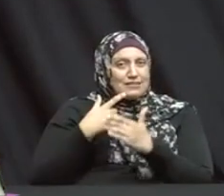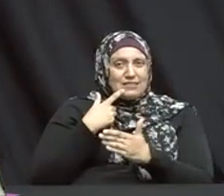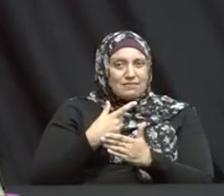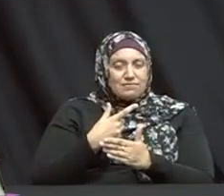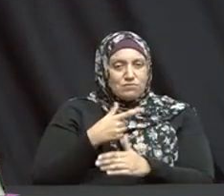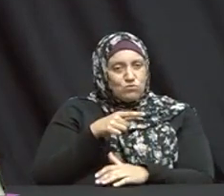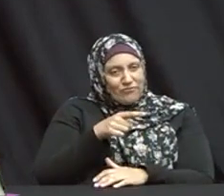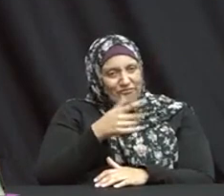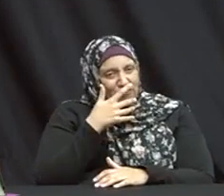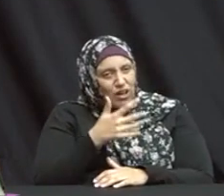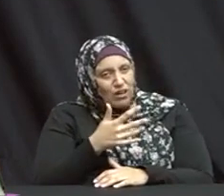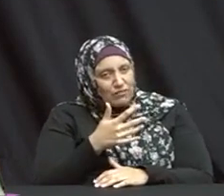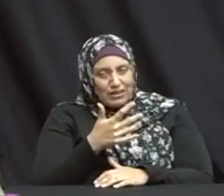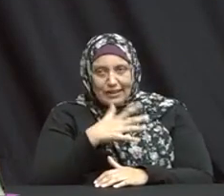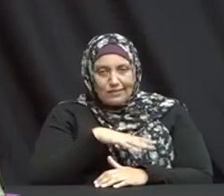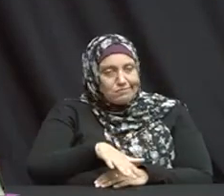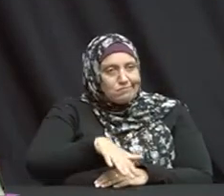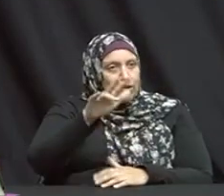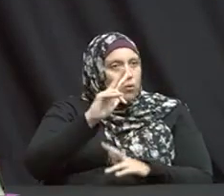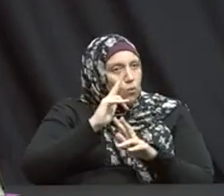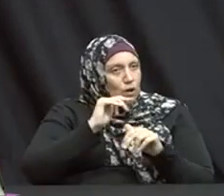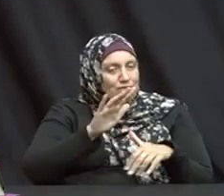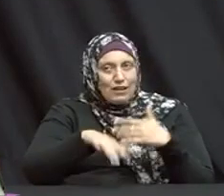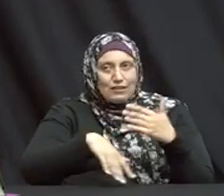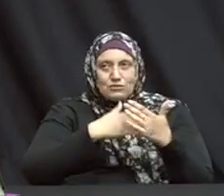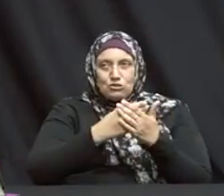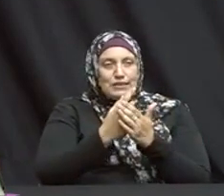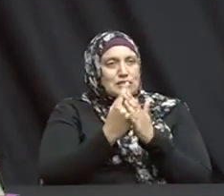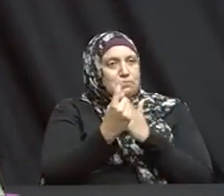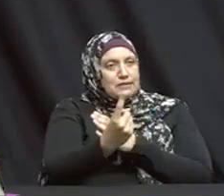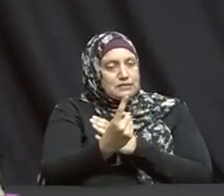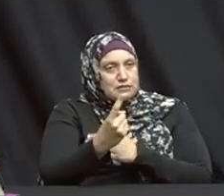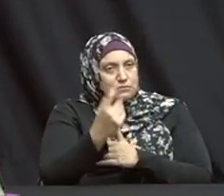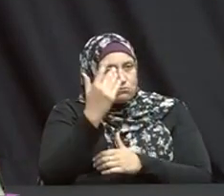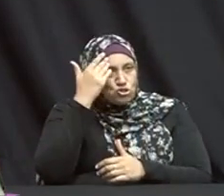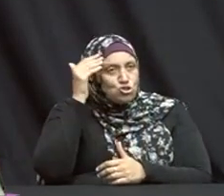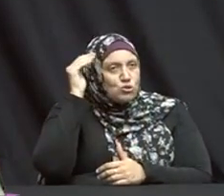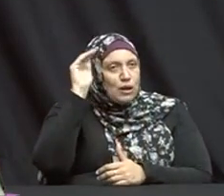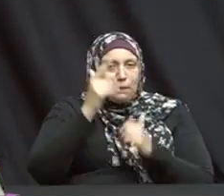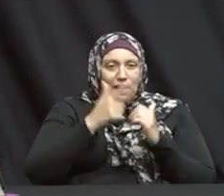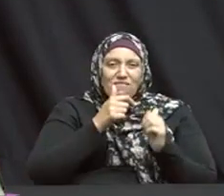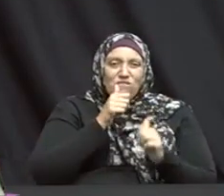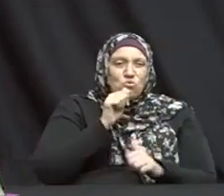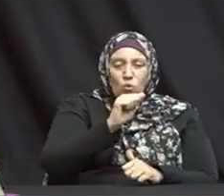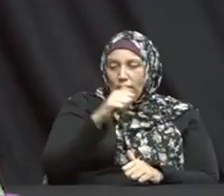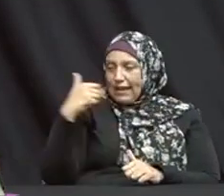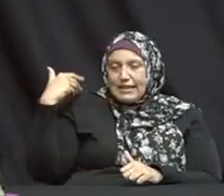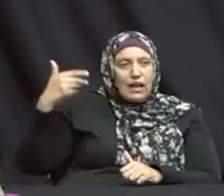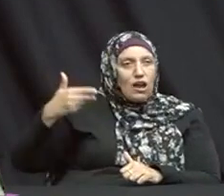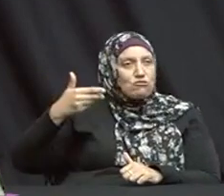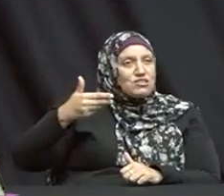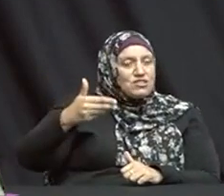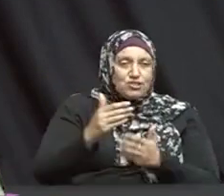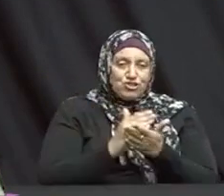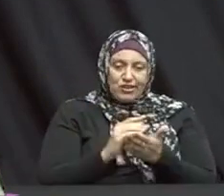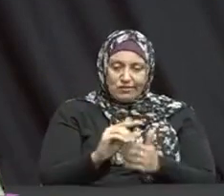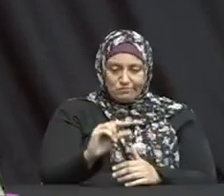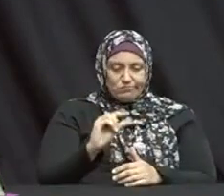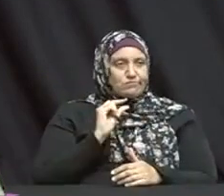after until she is mature and independent. But if her share of inheritance is that small